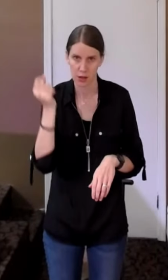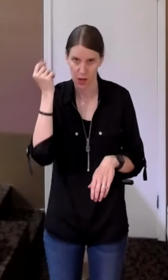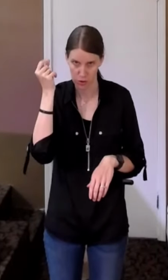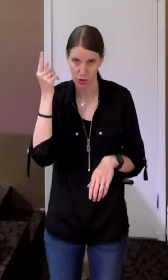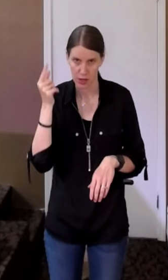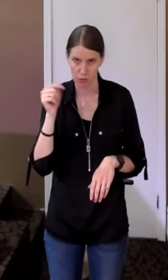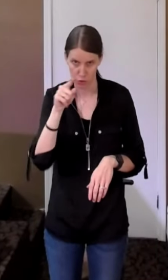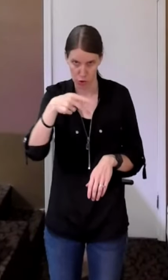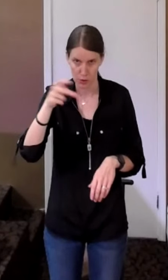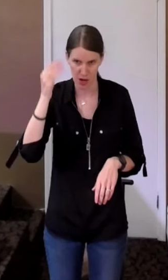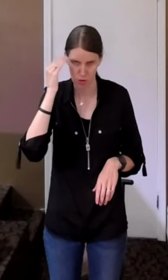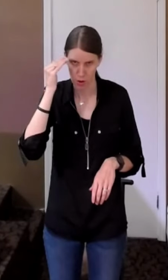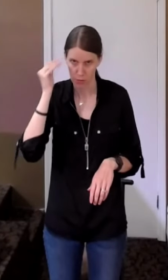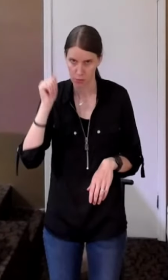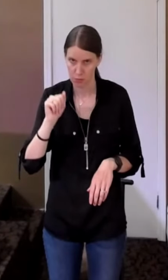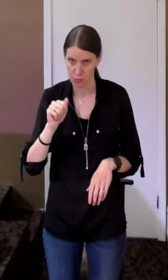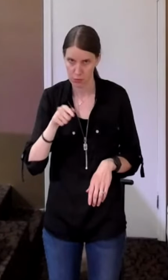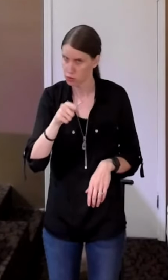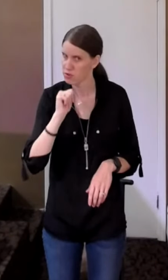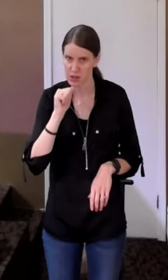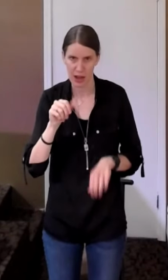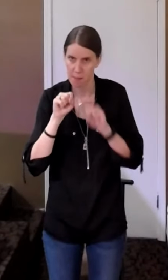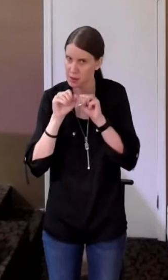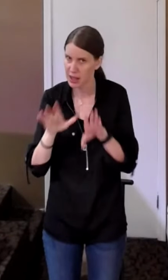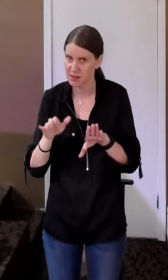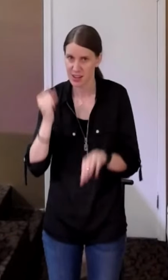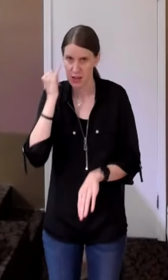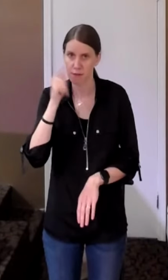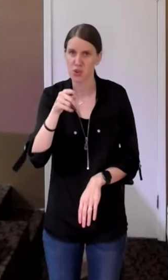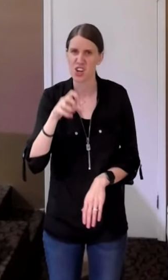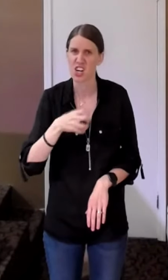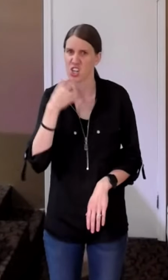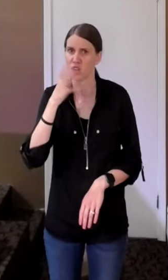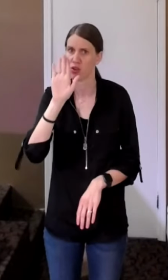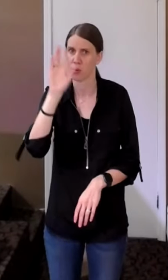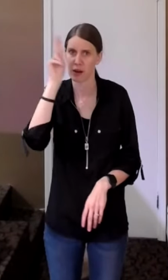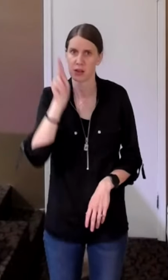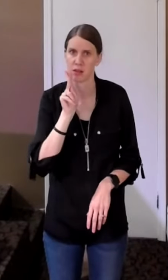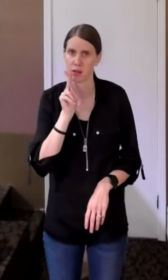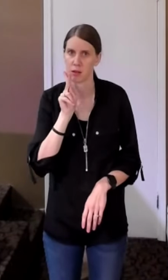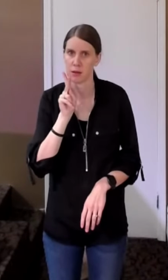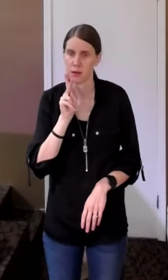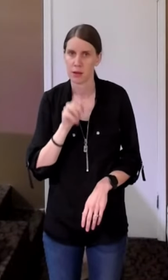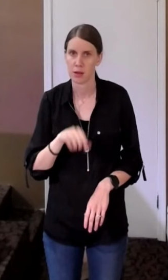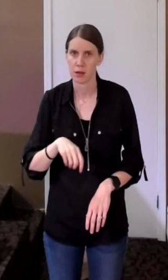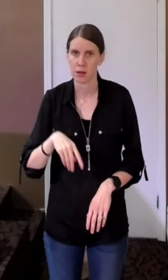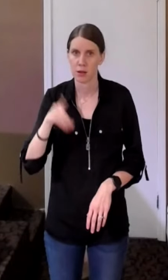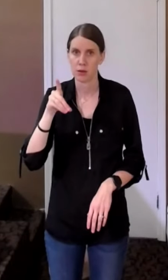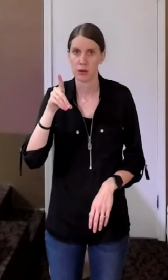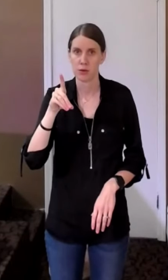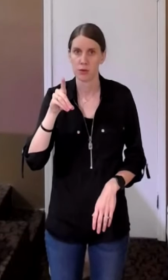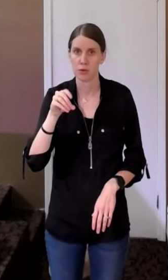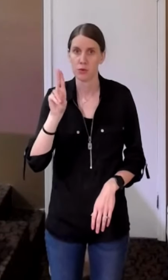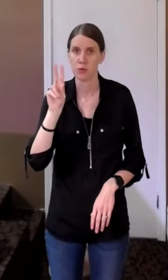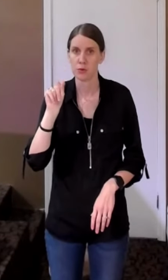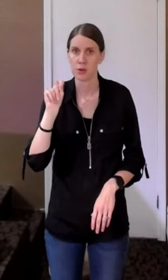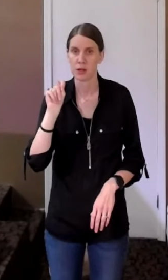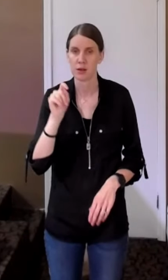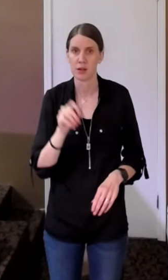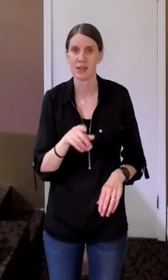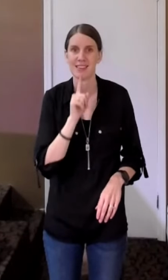understand, you're not going to be blessed if you curse your parents. In Deuteronomy 27:16, it